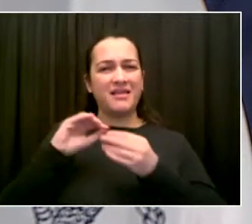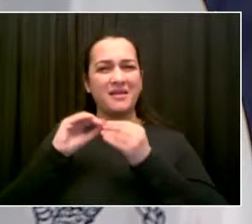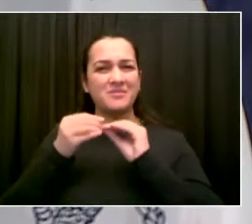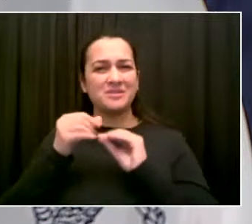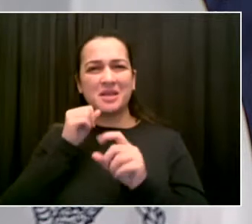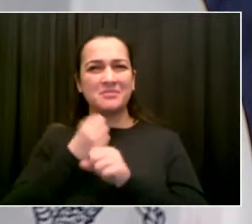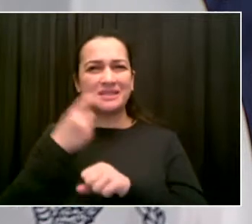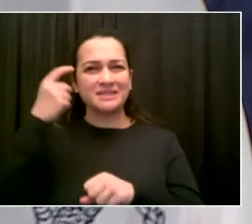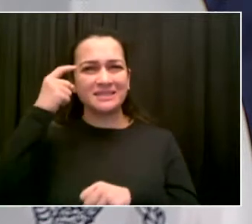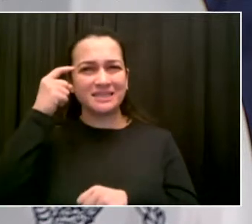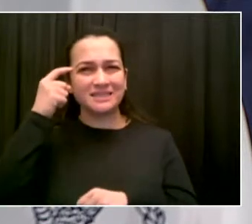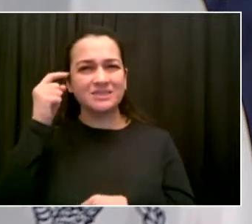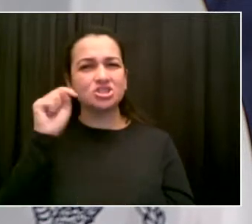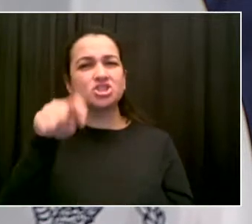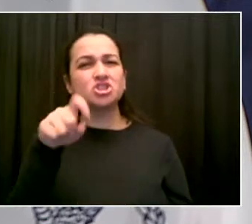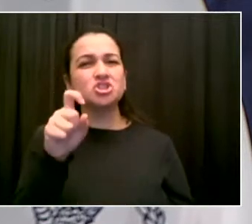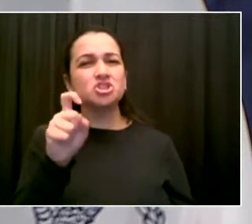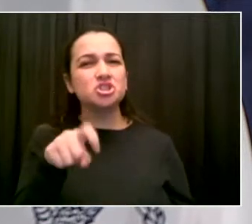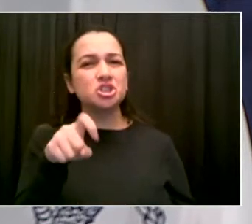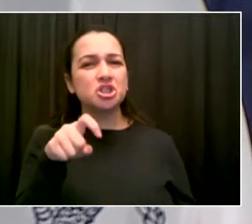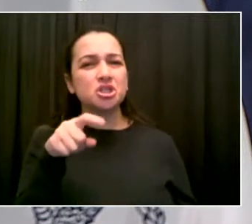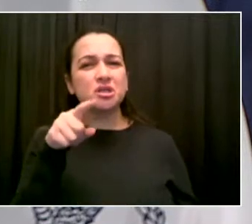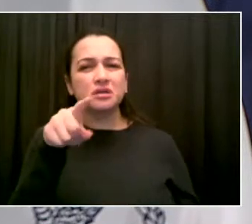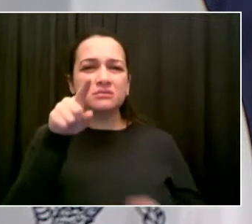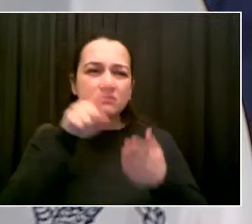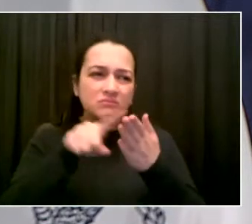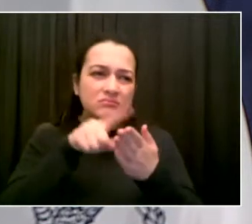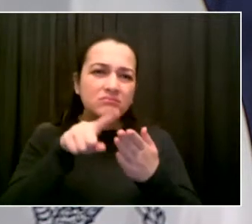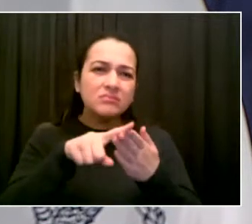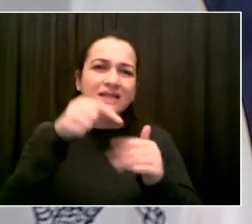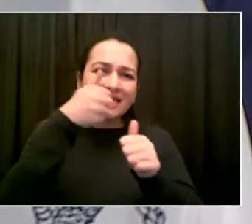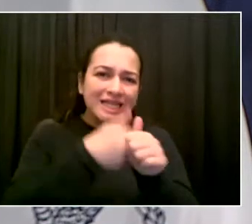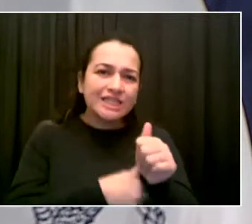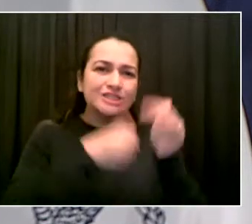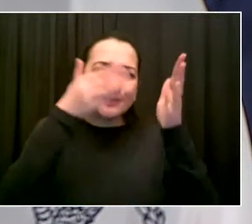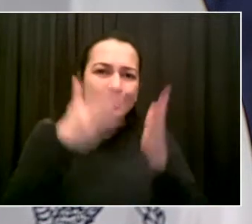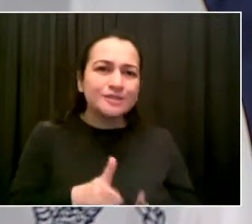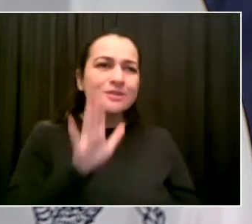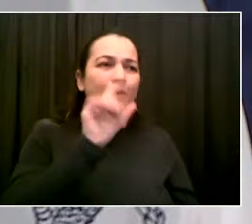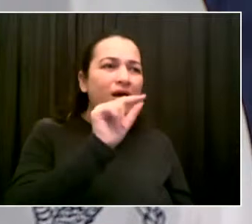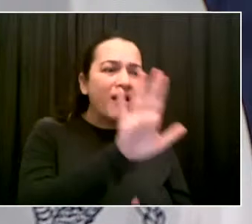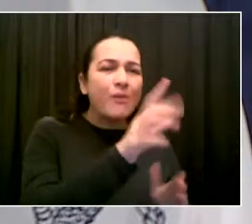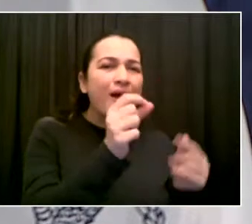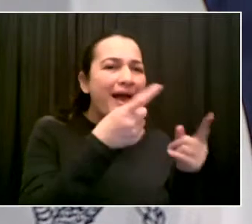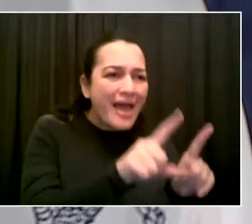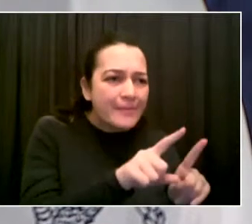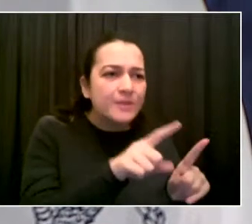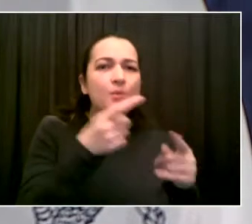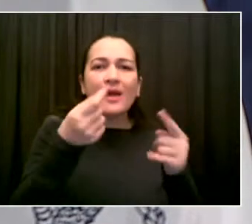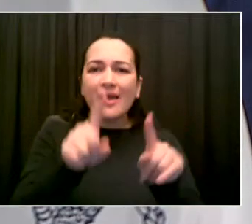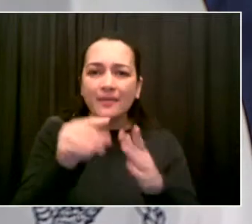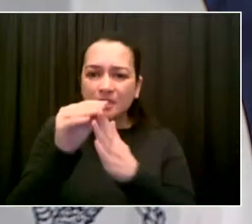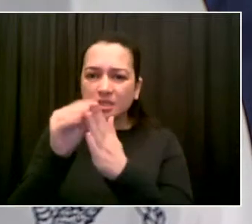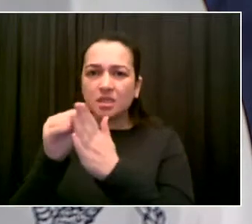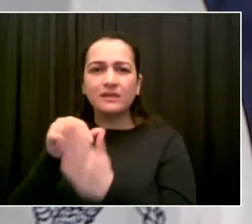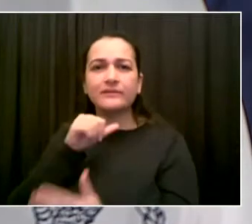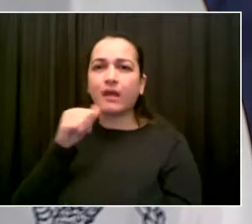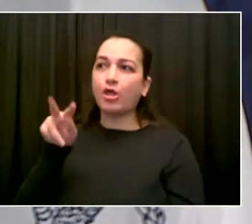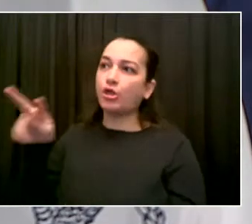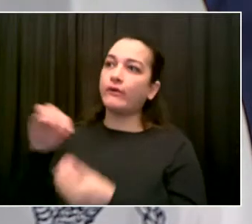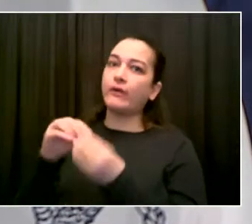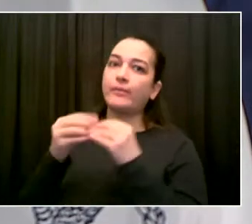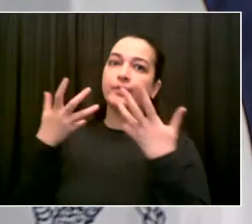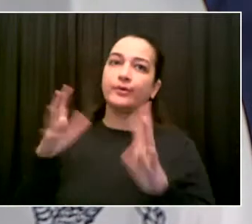like that's part of some of what the city is going to be doing, and perhaps has been doing. But can you explain